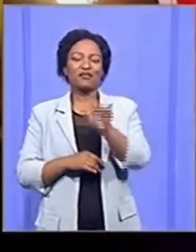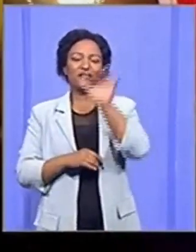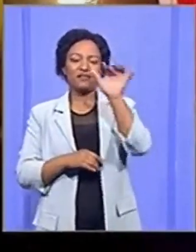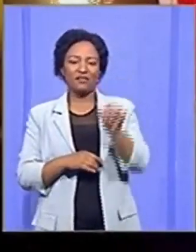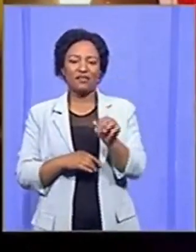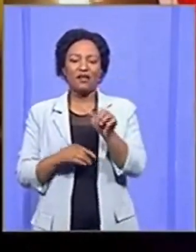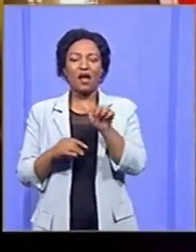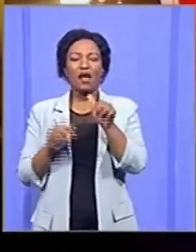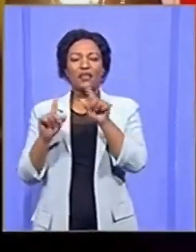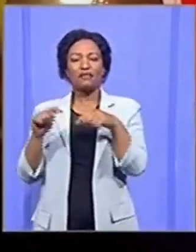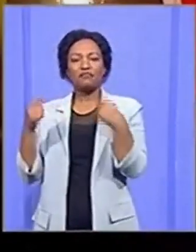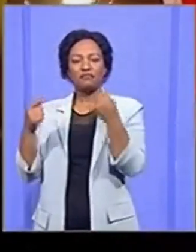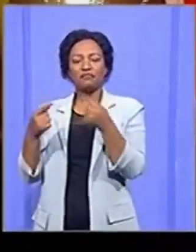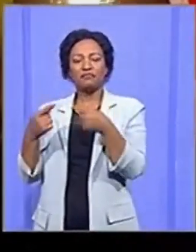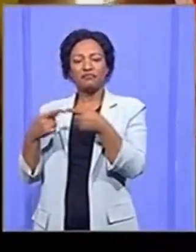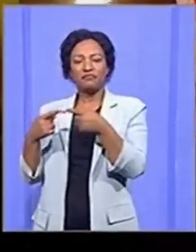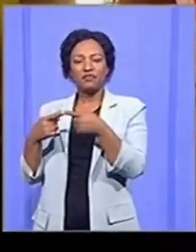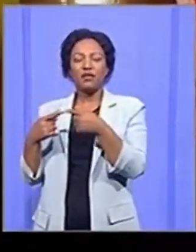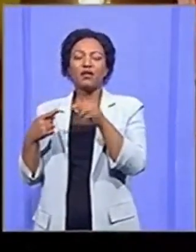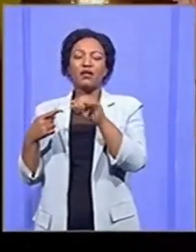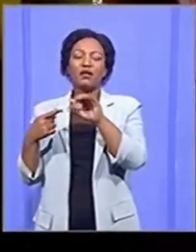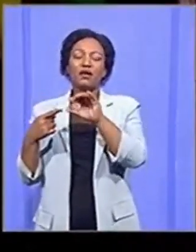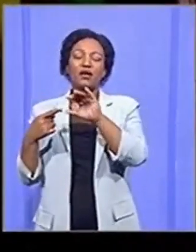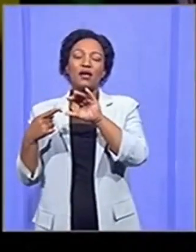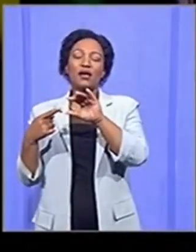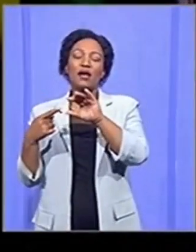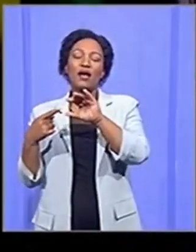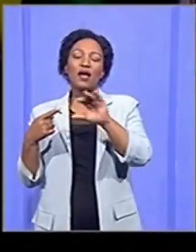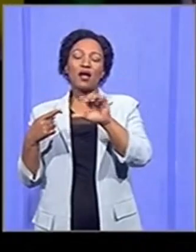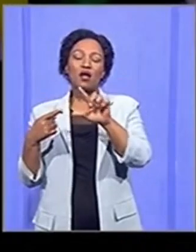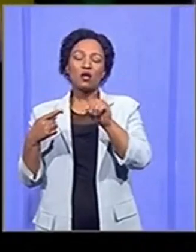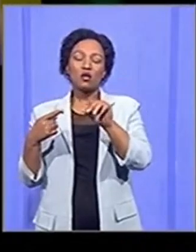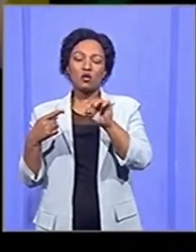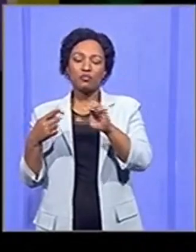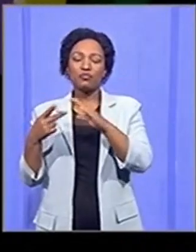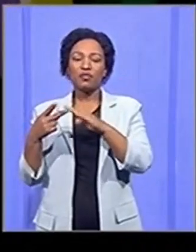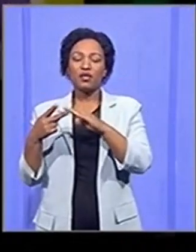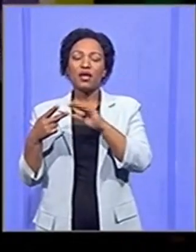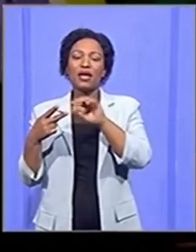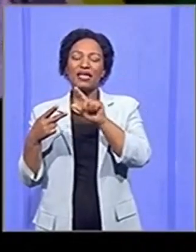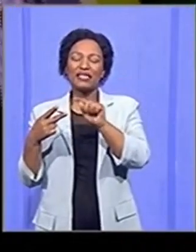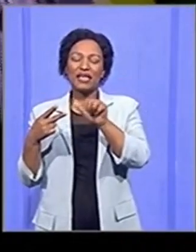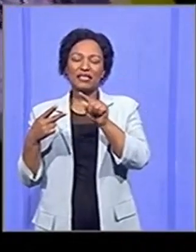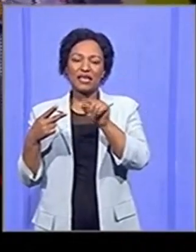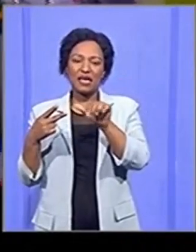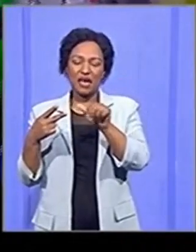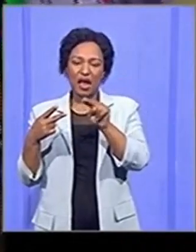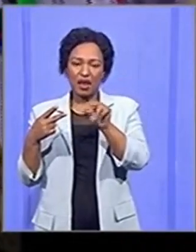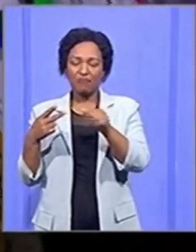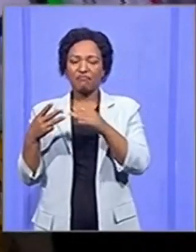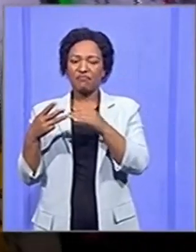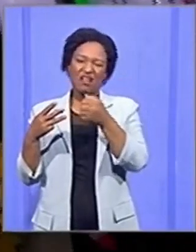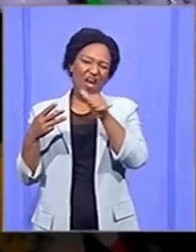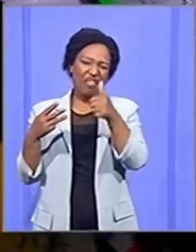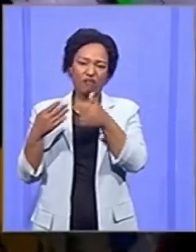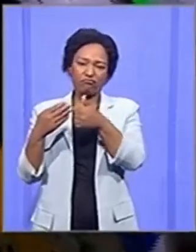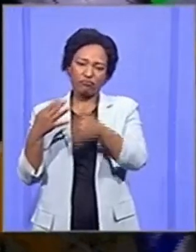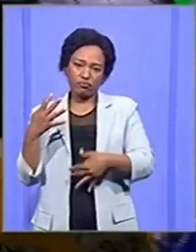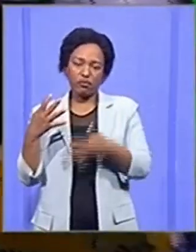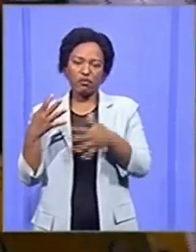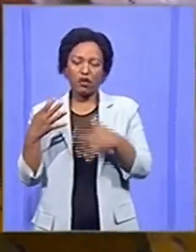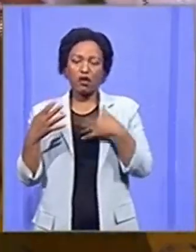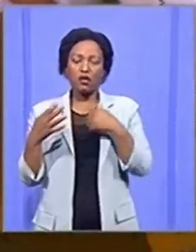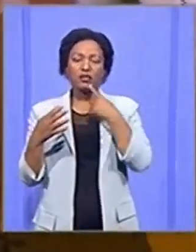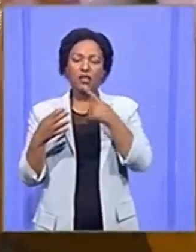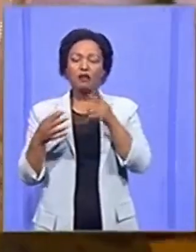kentsweng sehlopheng ke Charlotte Law, Tatiana Smith, Akane Simbine le Wade van Niekerk. SASCOC e bile ya phatlalatsa le meputso eo bahlodi ba